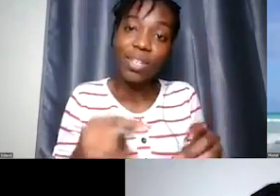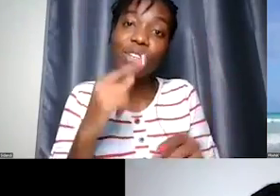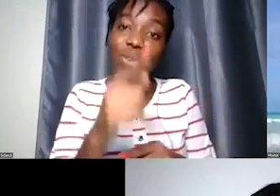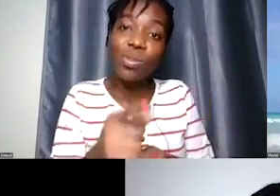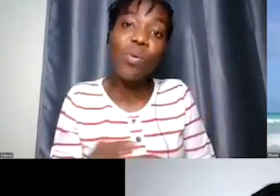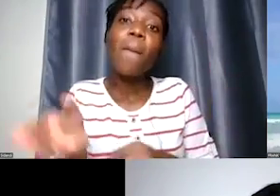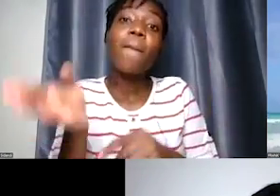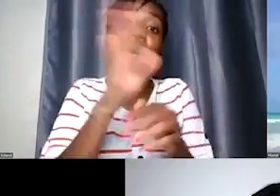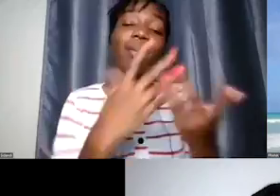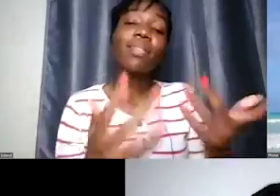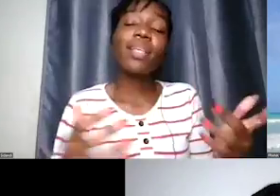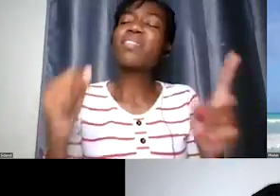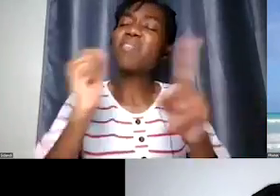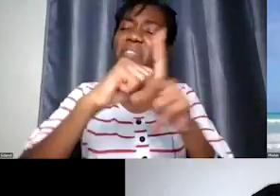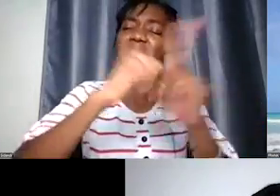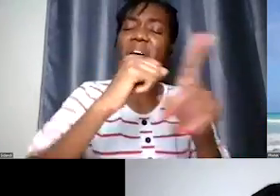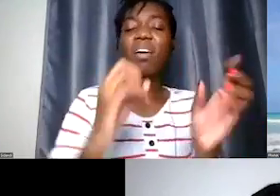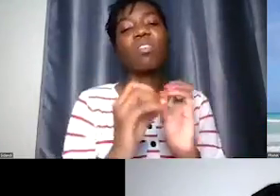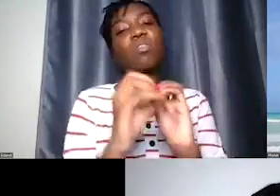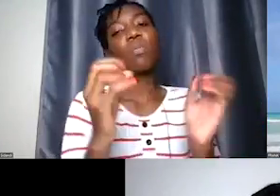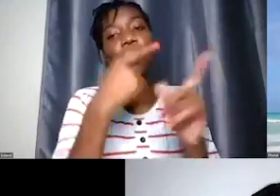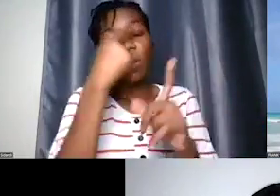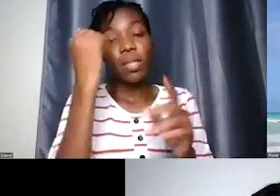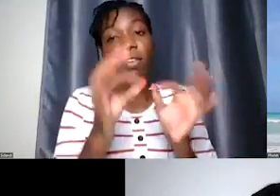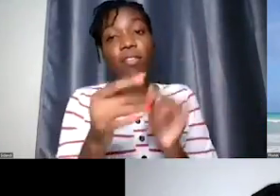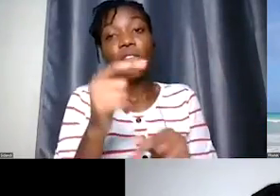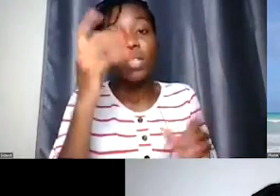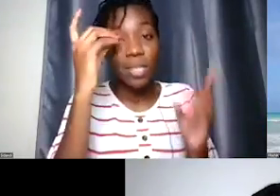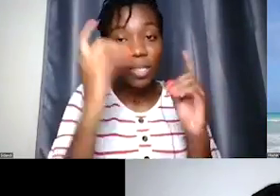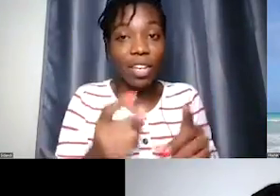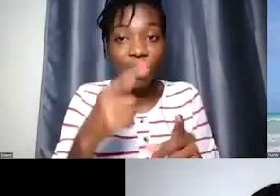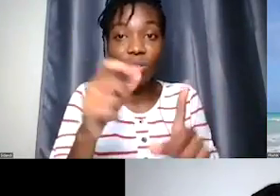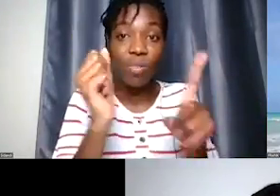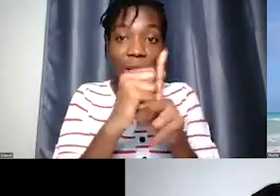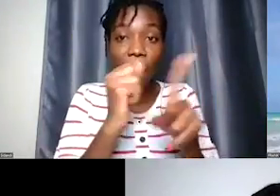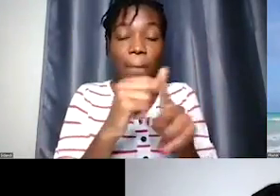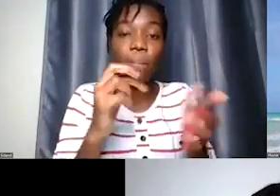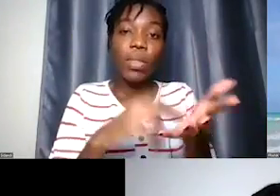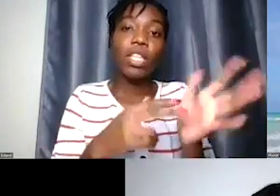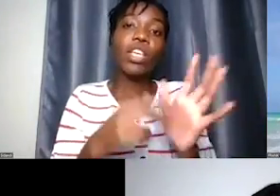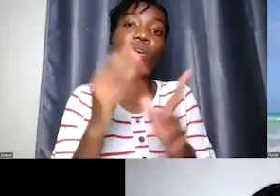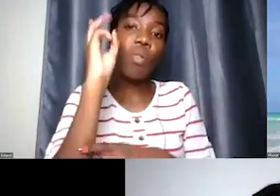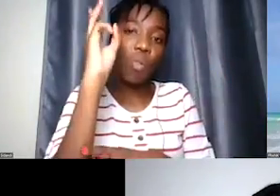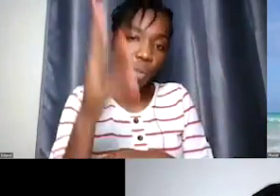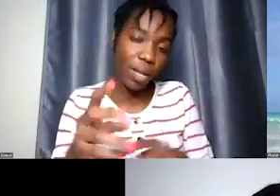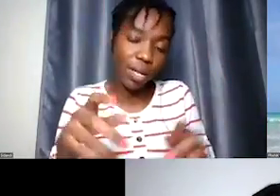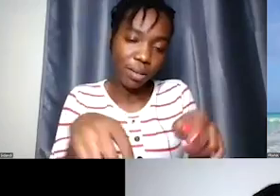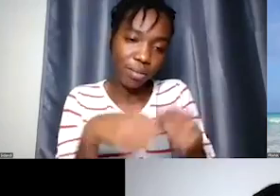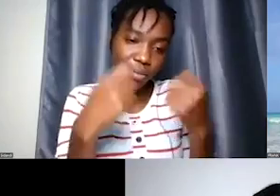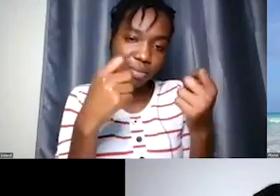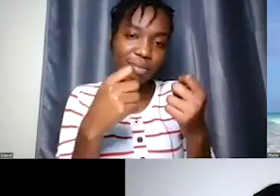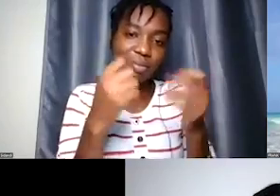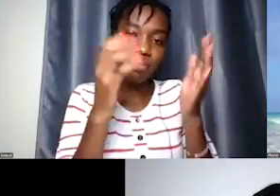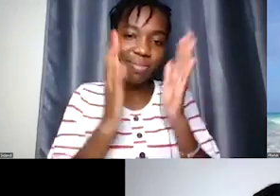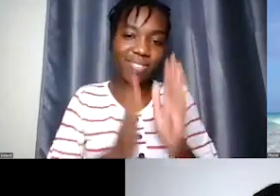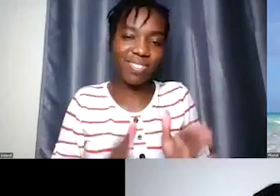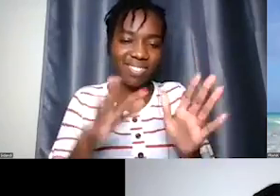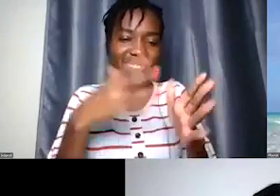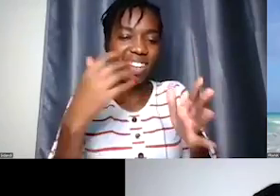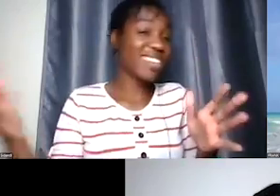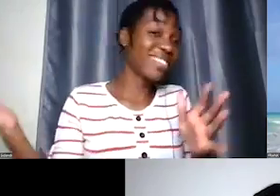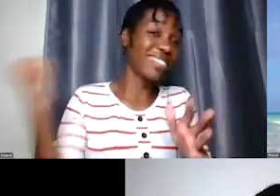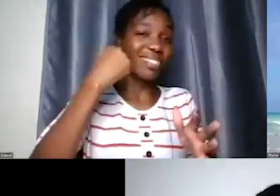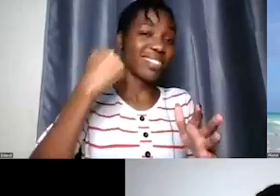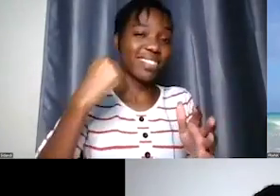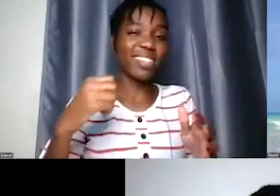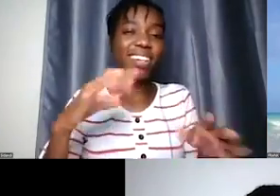fight. Because if you decide to fight, you might find you have knocked somebody, destroyed the dental formula, and you may find yourself in prison.